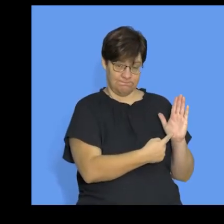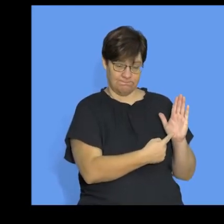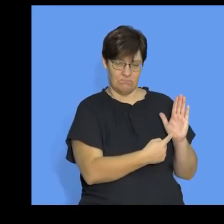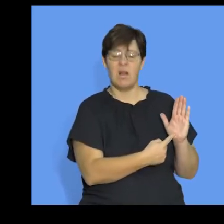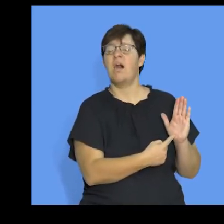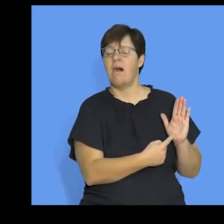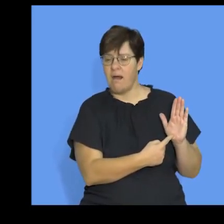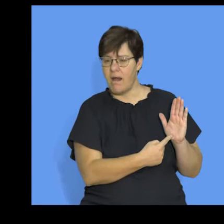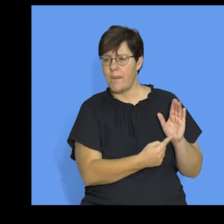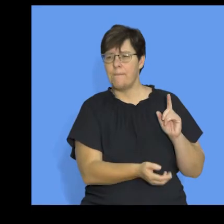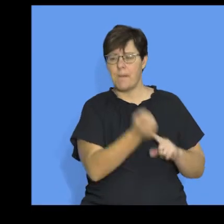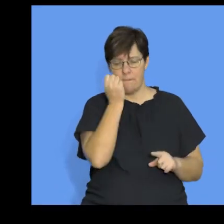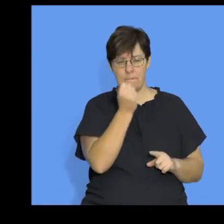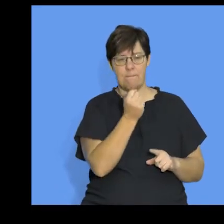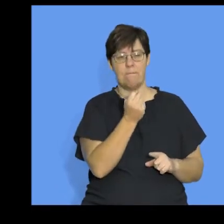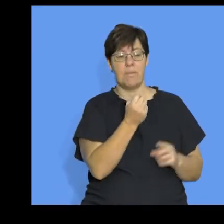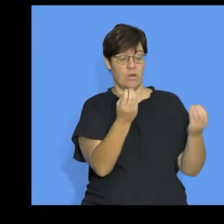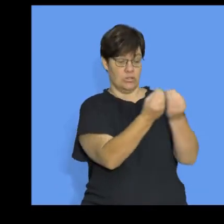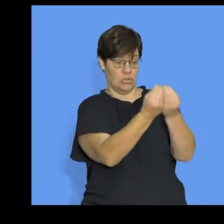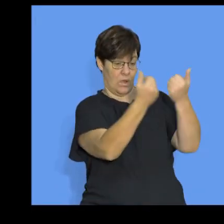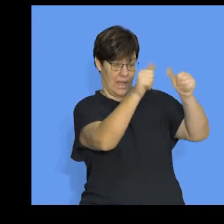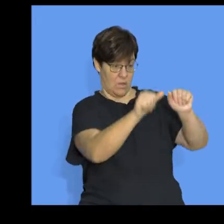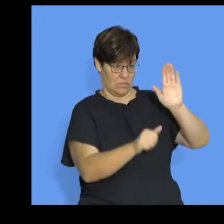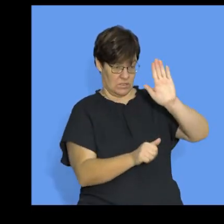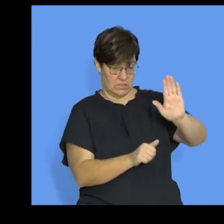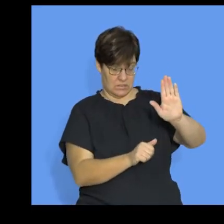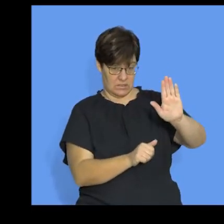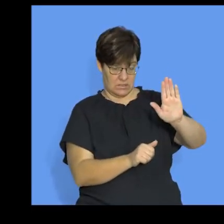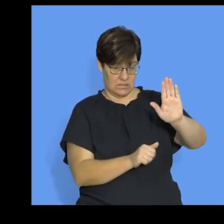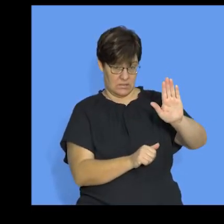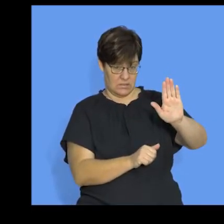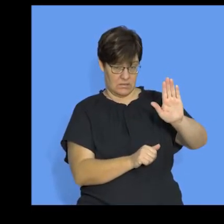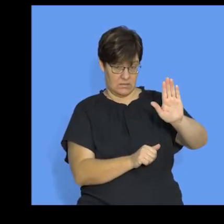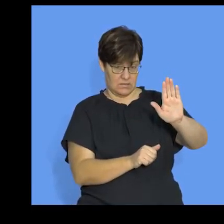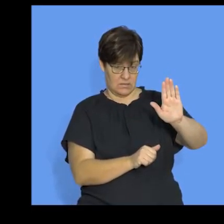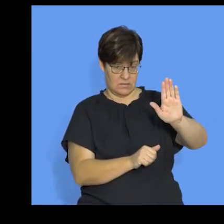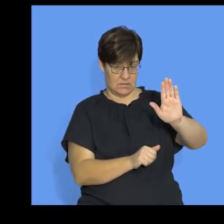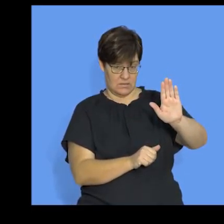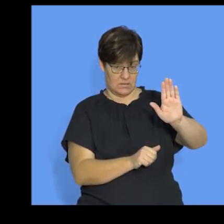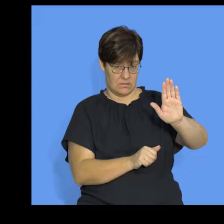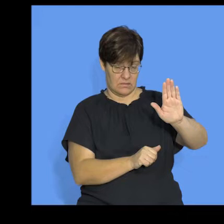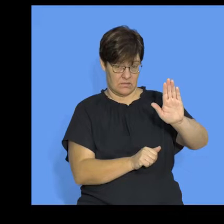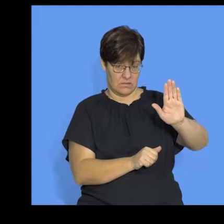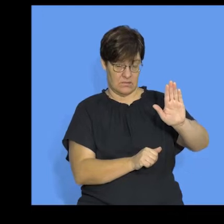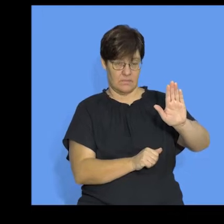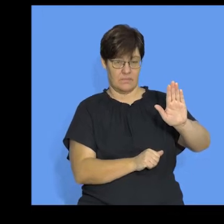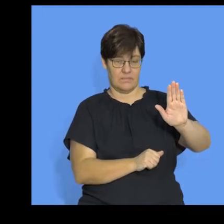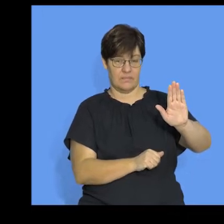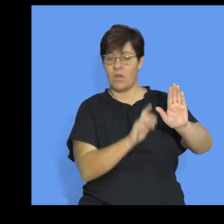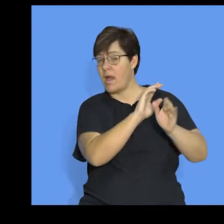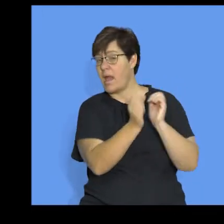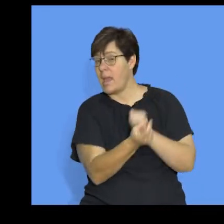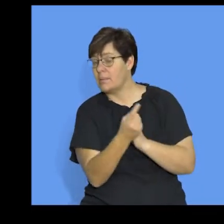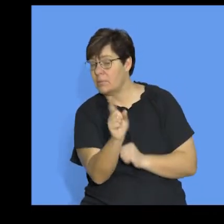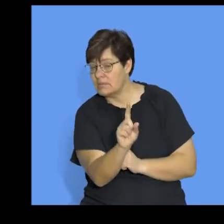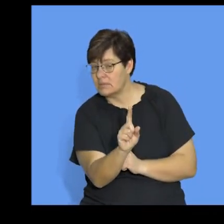stock accounts, right? You will find that from your stock account, what happens?